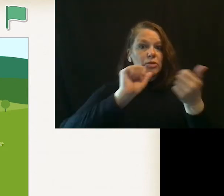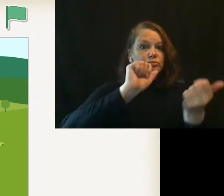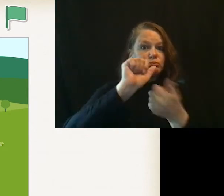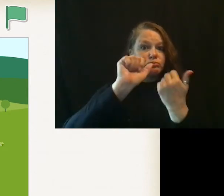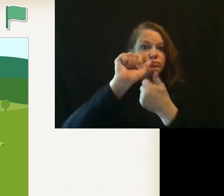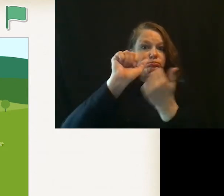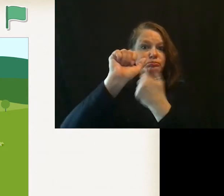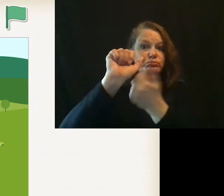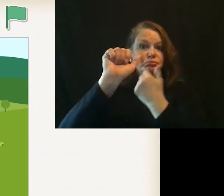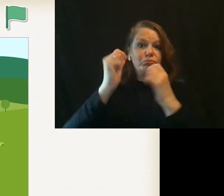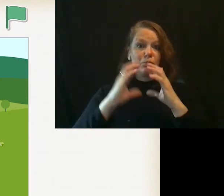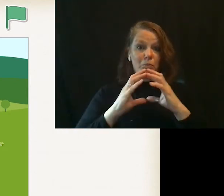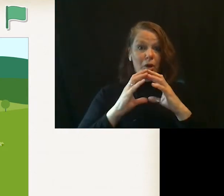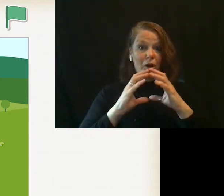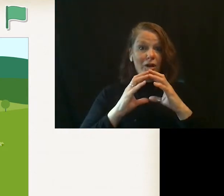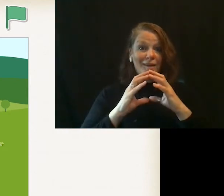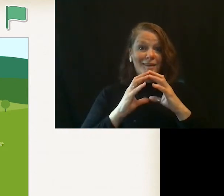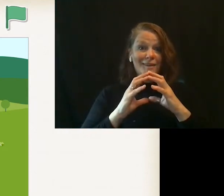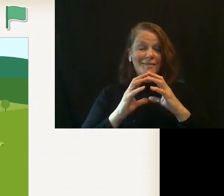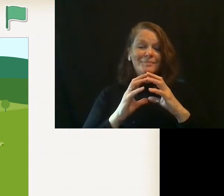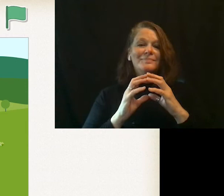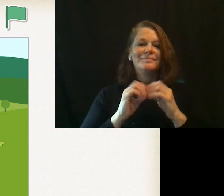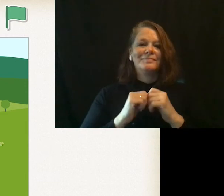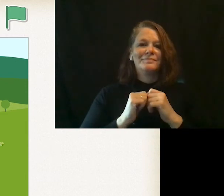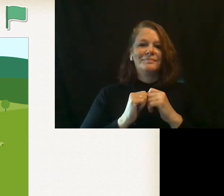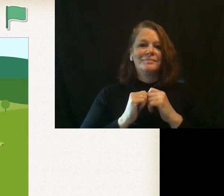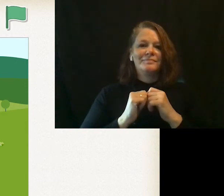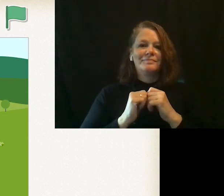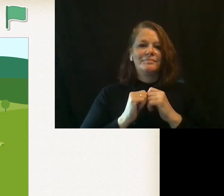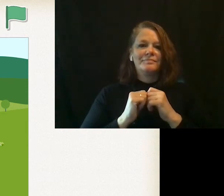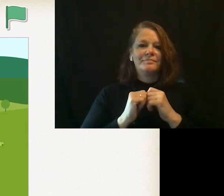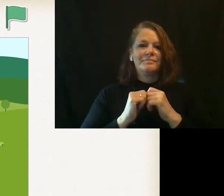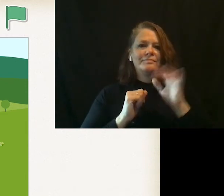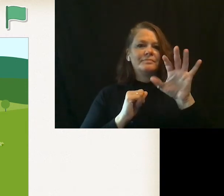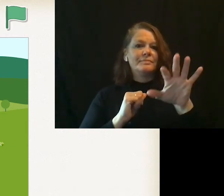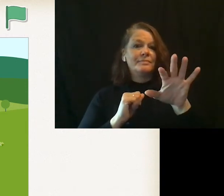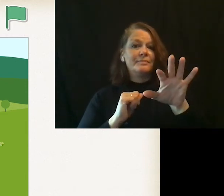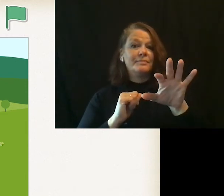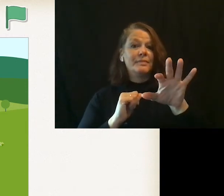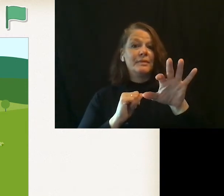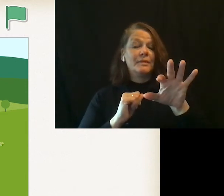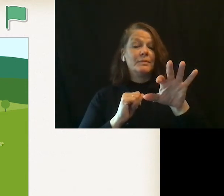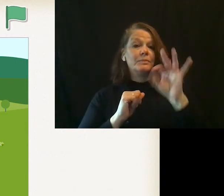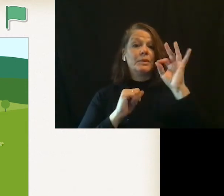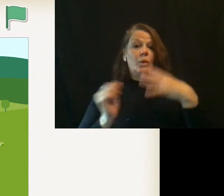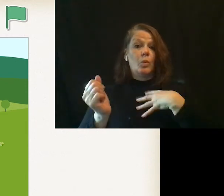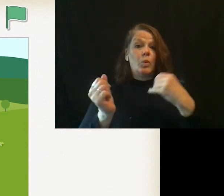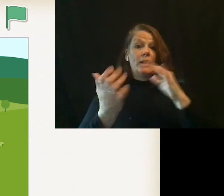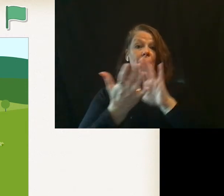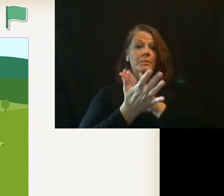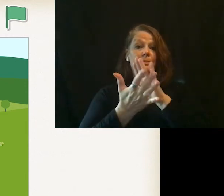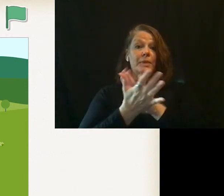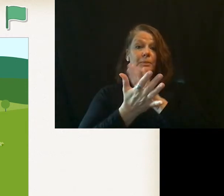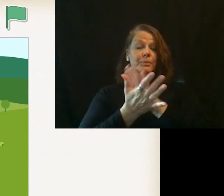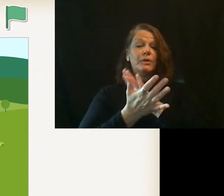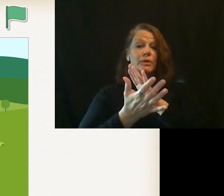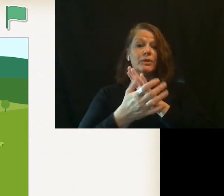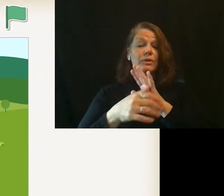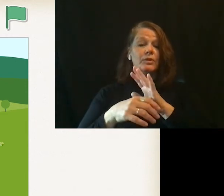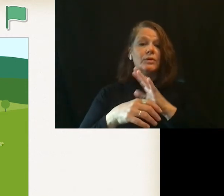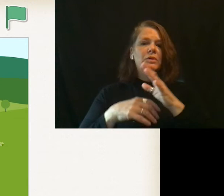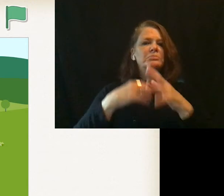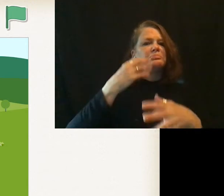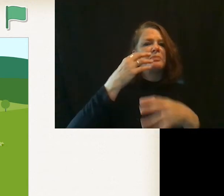So that's good because it looks like he's chasing after the ball, but now we need him to move upwards a little bit. So to do that, we select another green flag